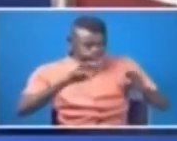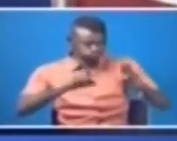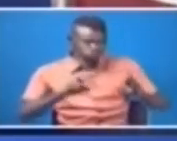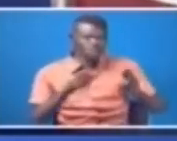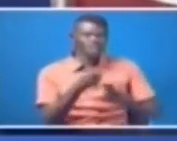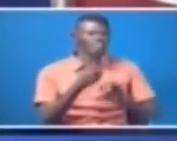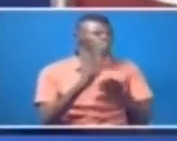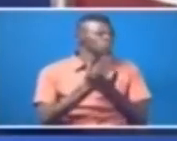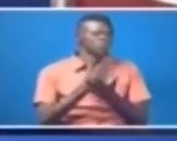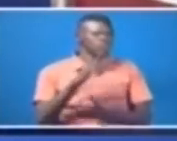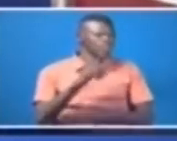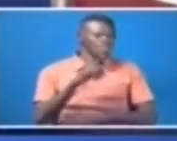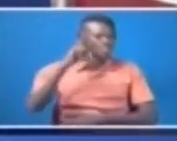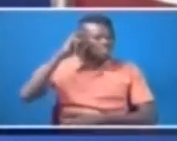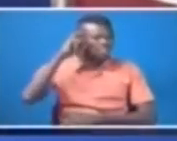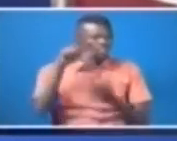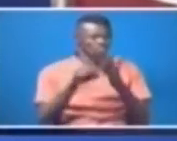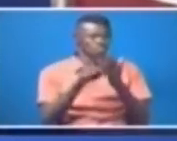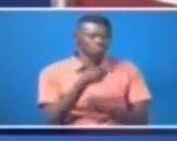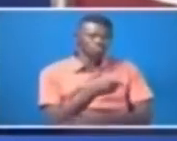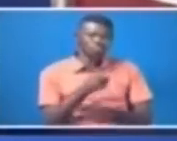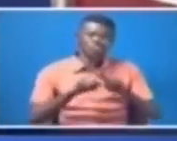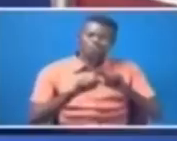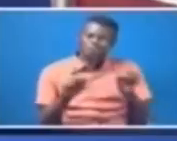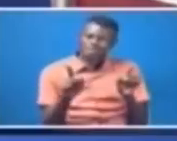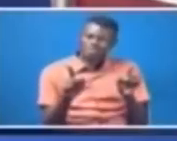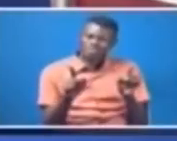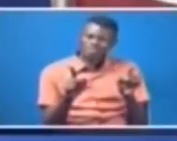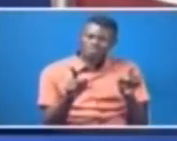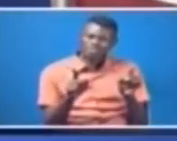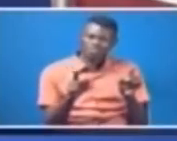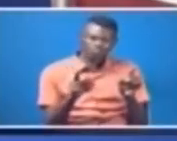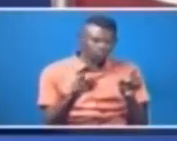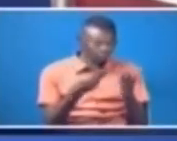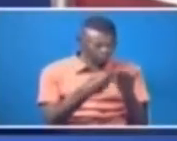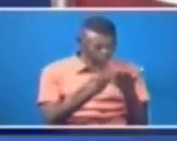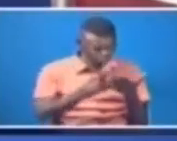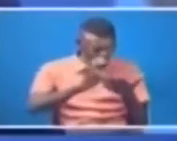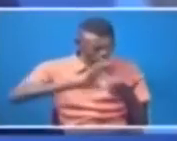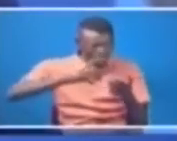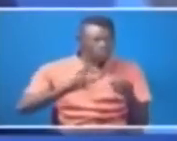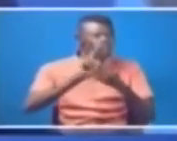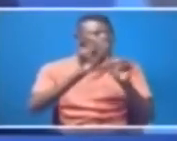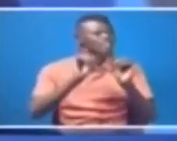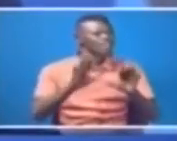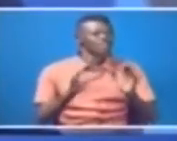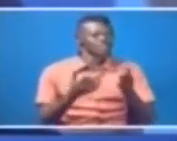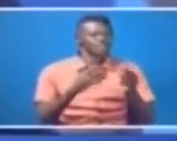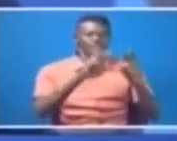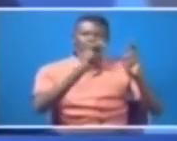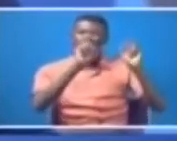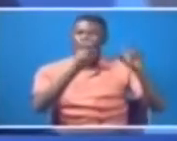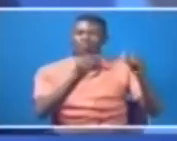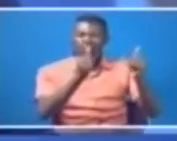government is so high, but this level of scrutiny does not transcend to devolved units. And this is an issue that we do need to look